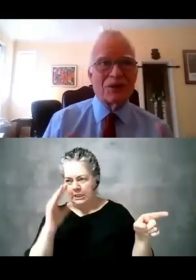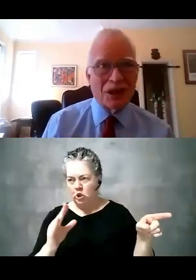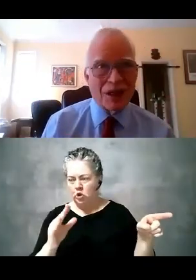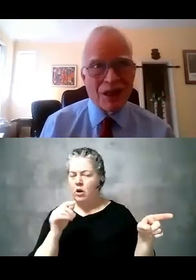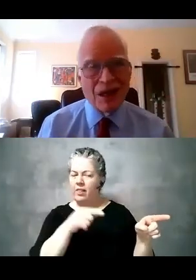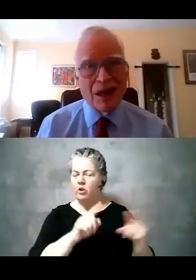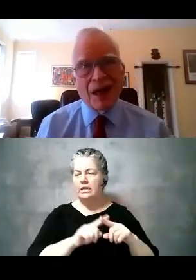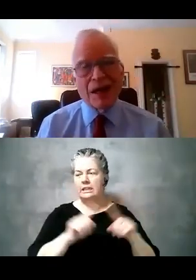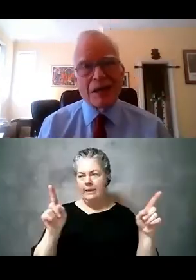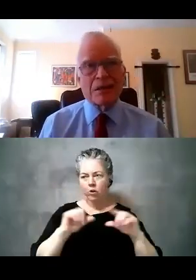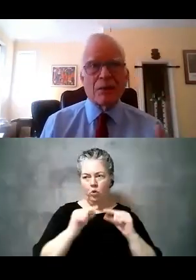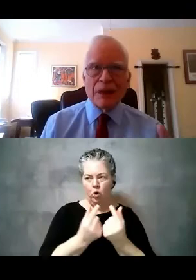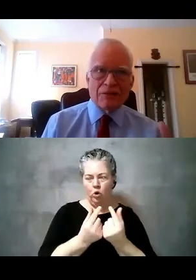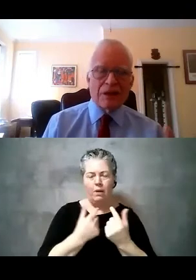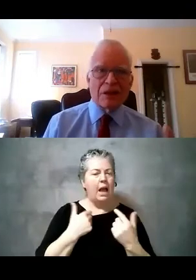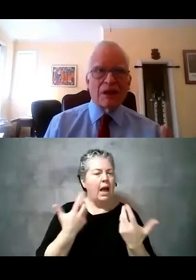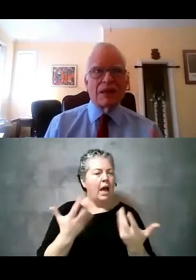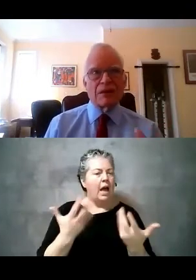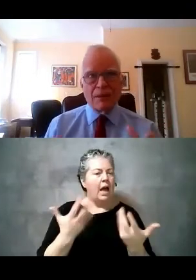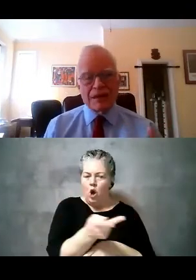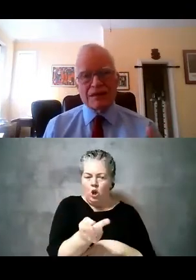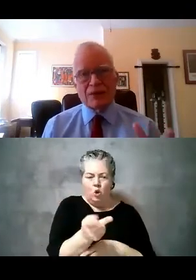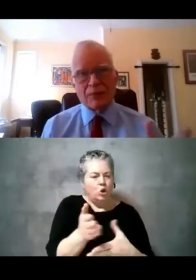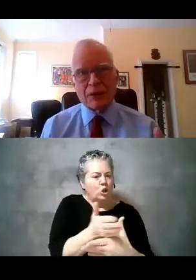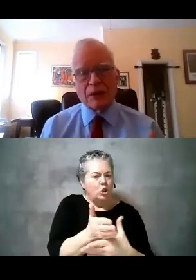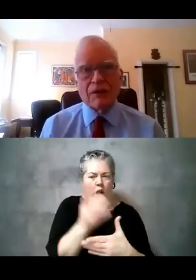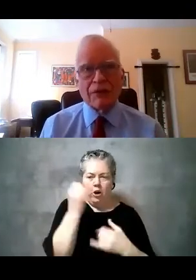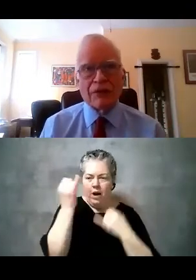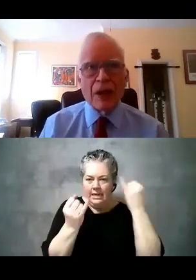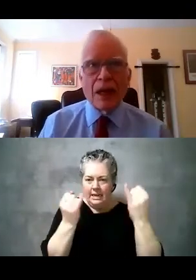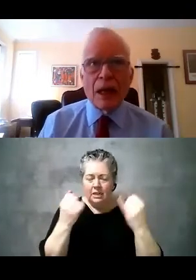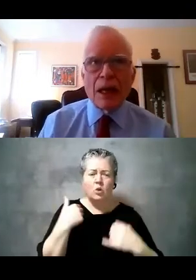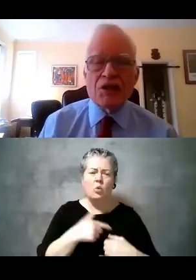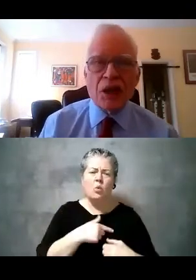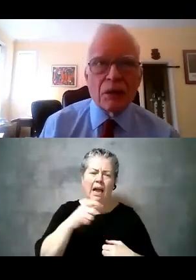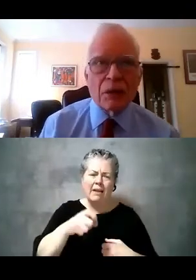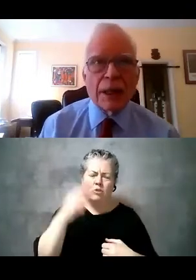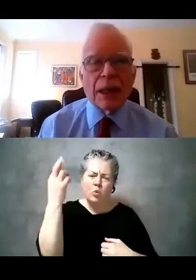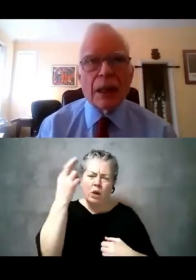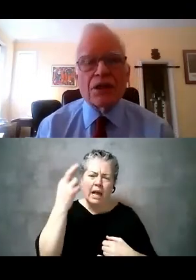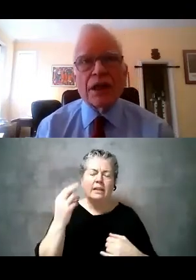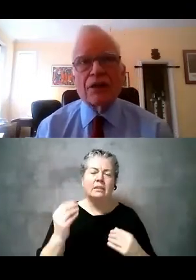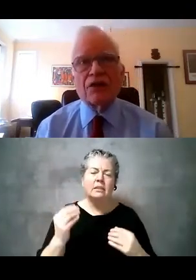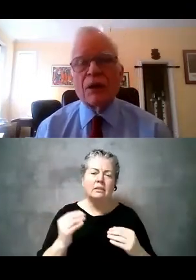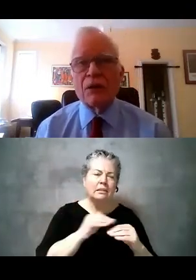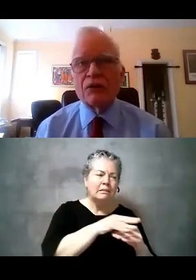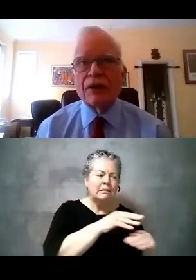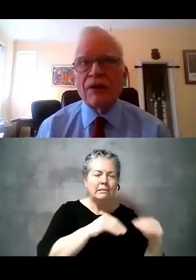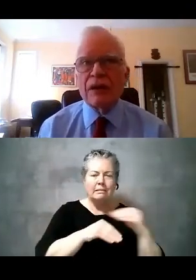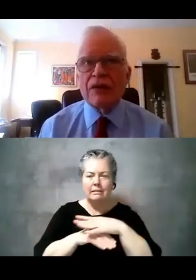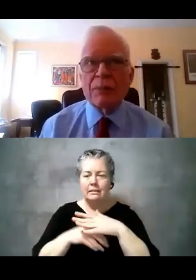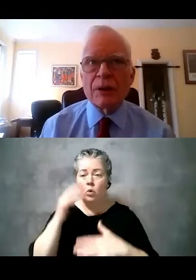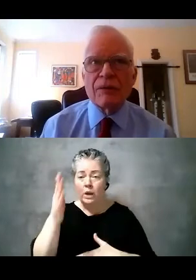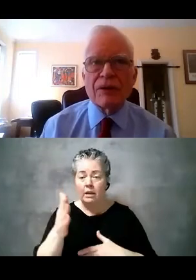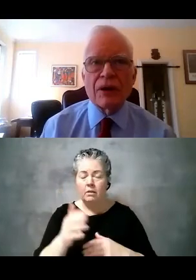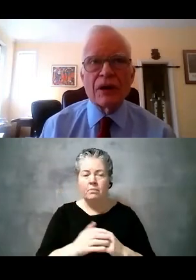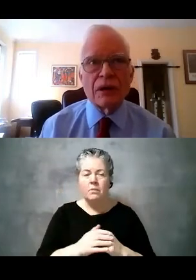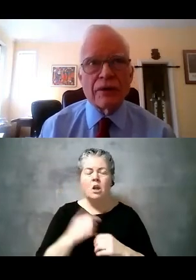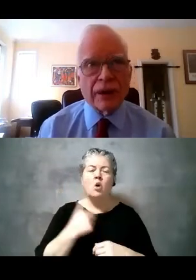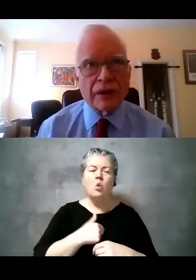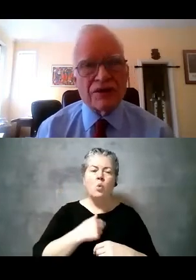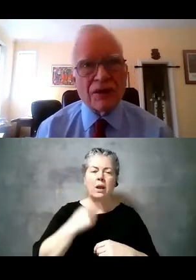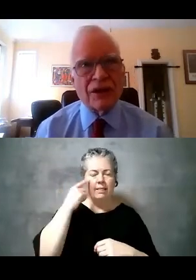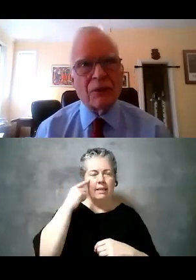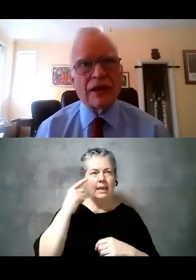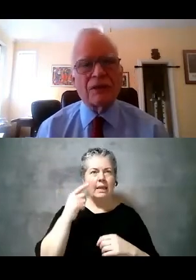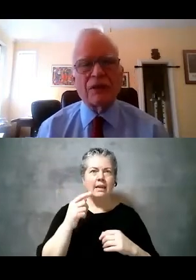don't want you to share ideas. So we have to think about the possible spillovers. Generally, in education, we usually think the spillovers are a good